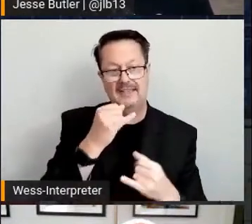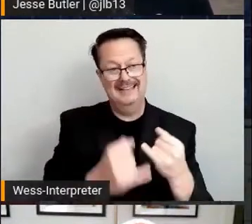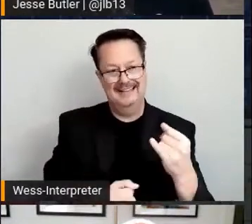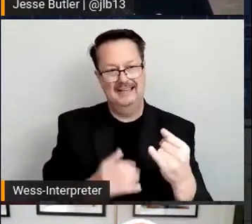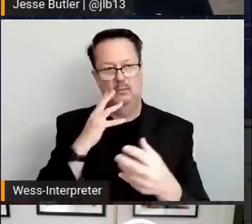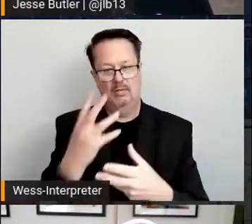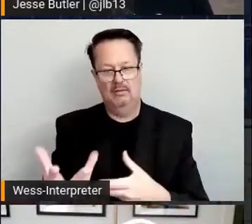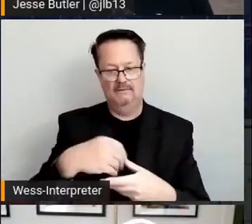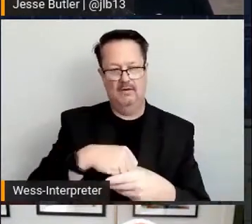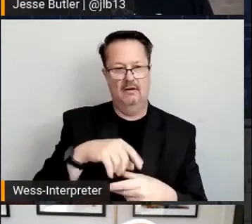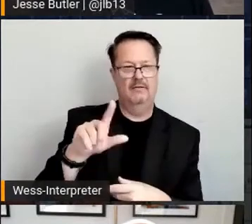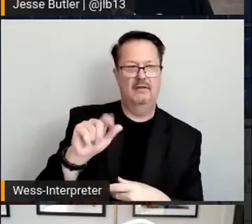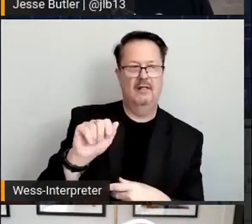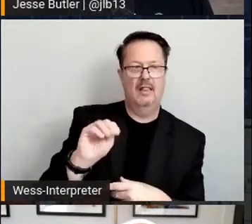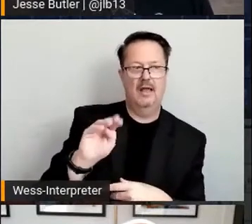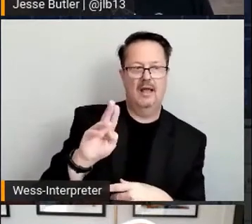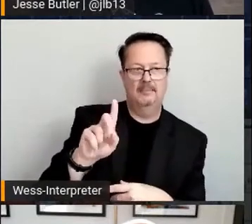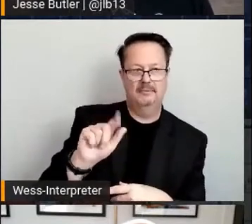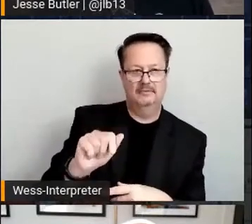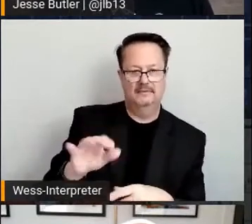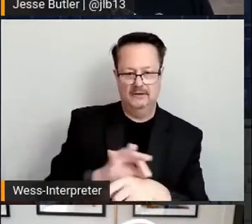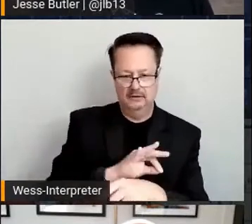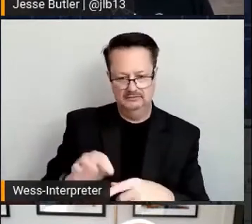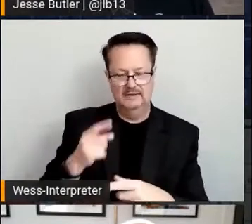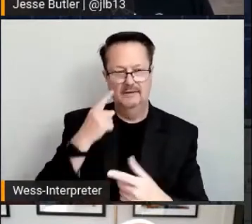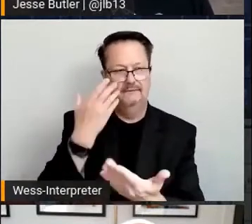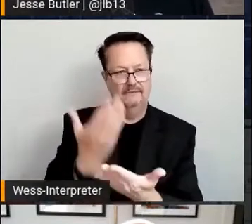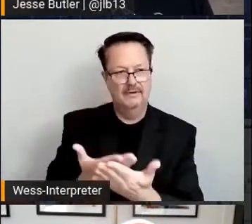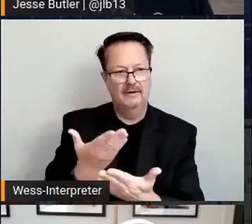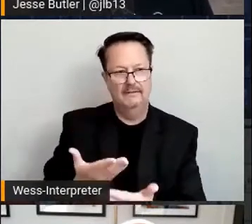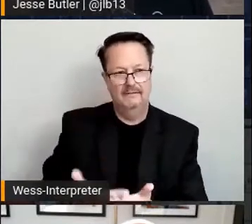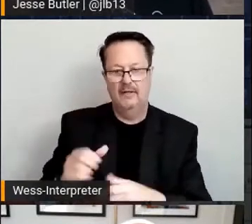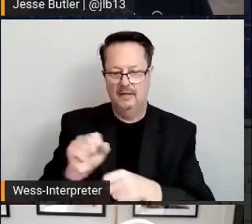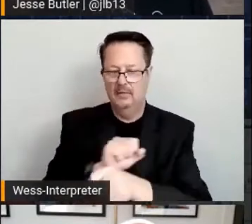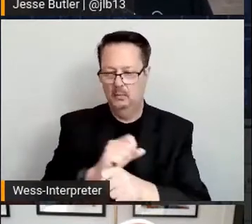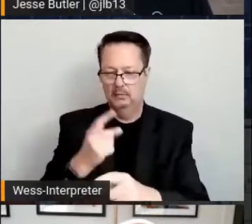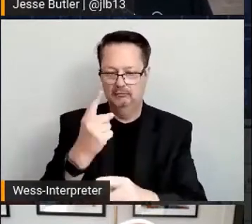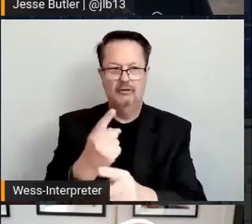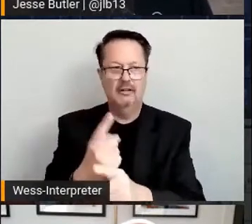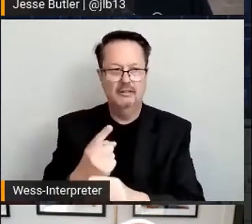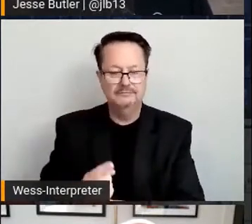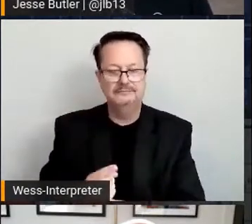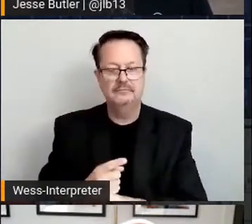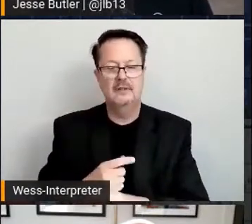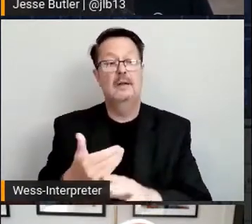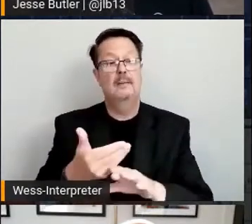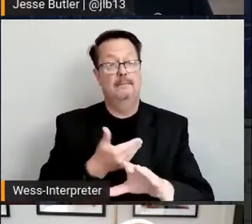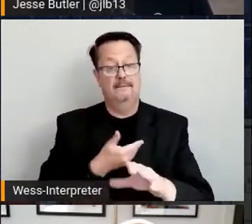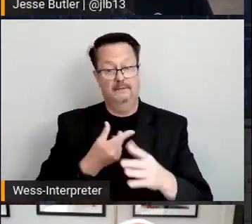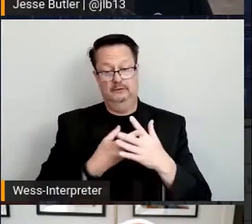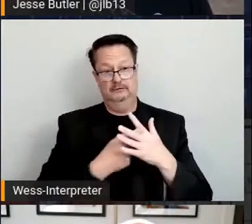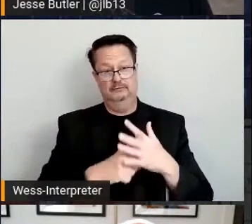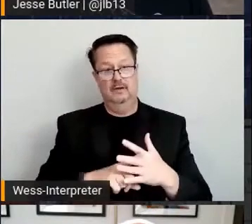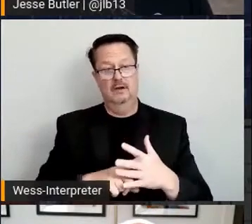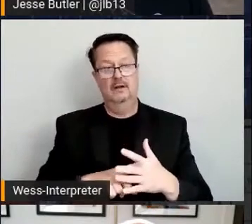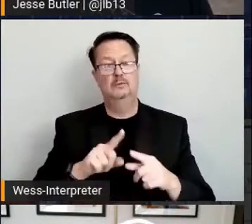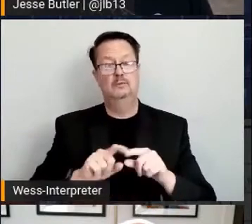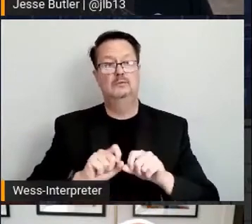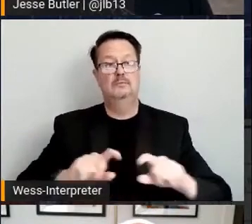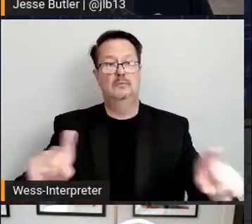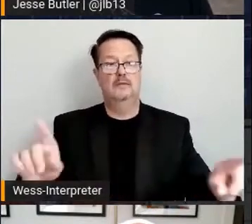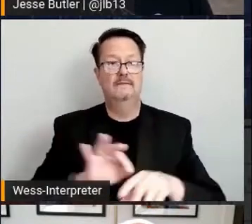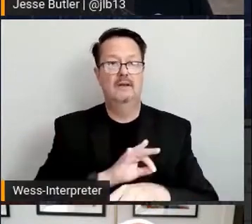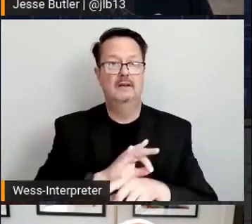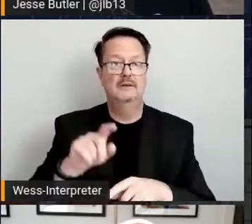Lambda functions and verify that they are working correctly. So before starting to deploy a Lambda function, we're going to need